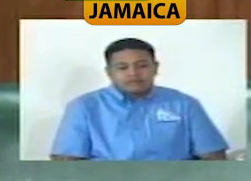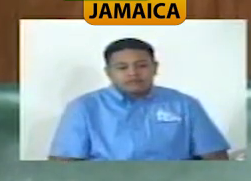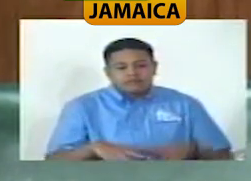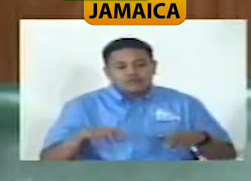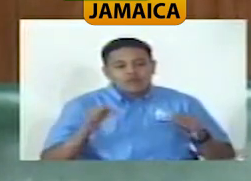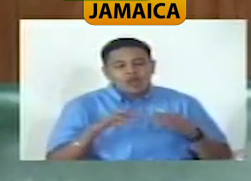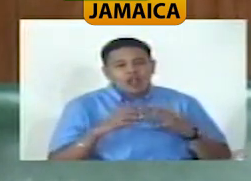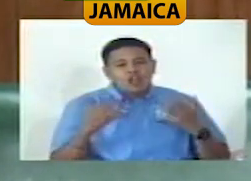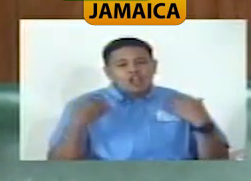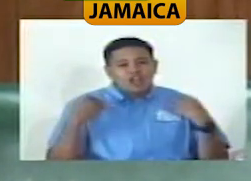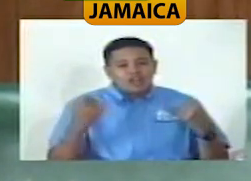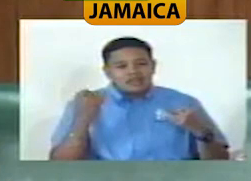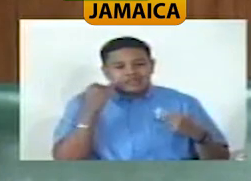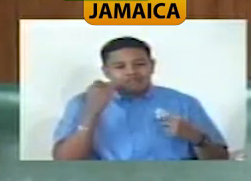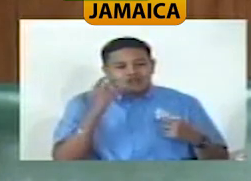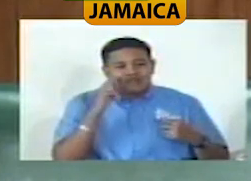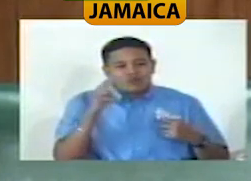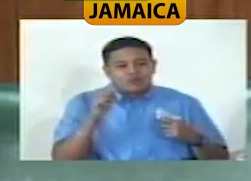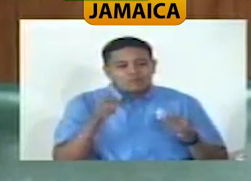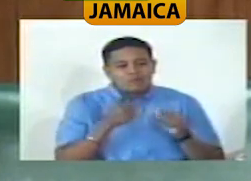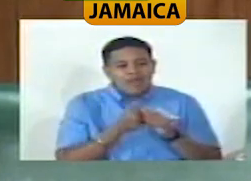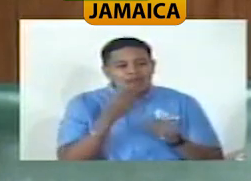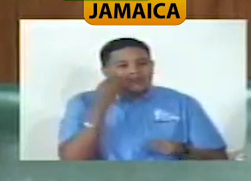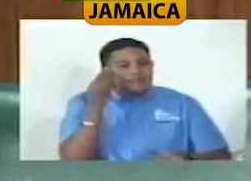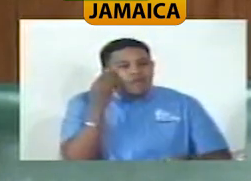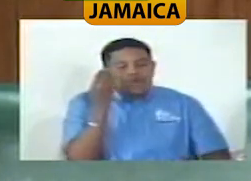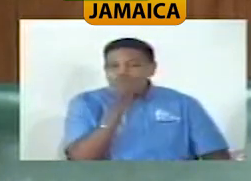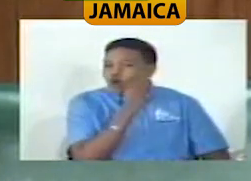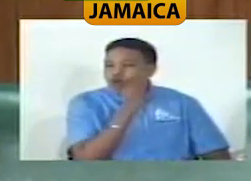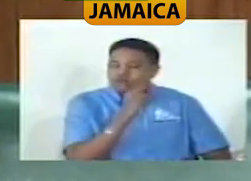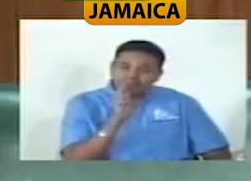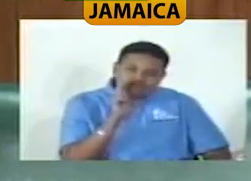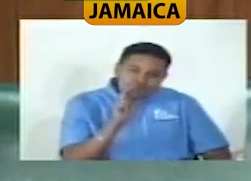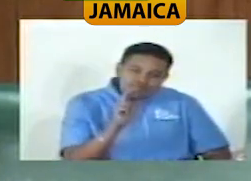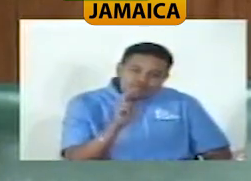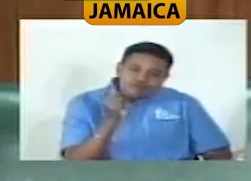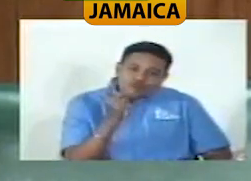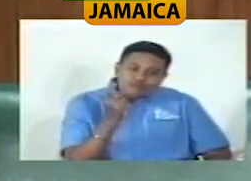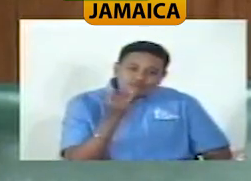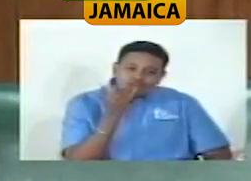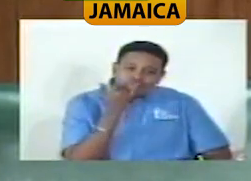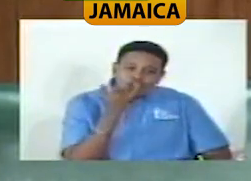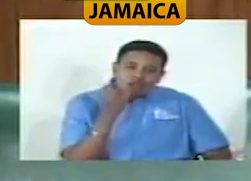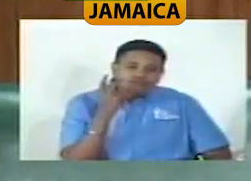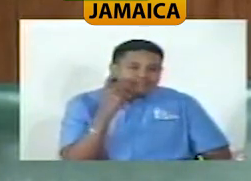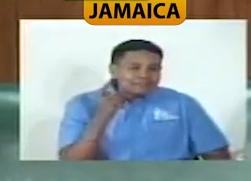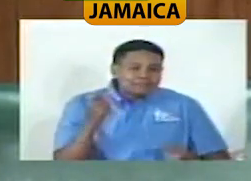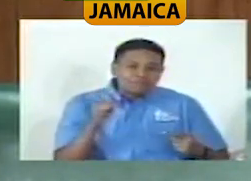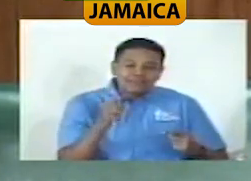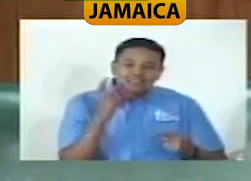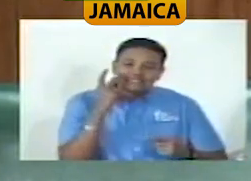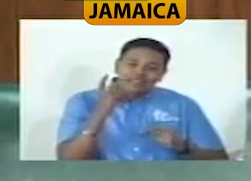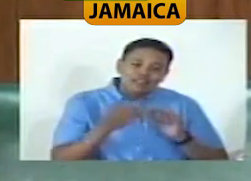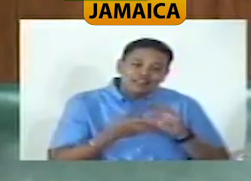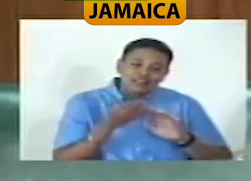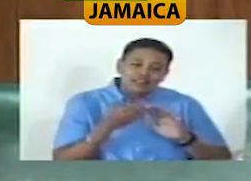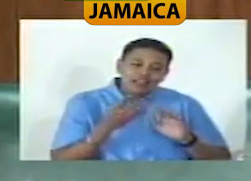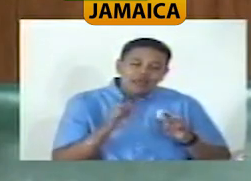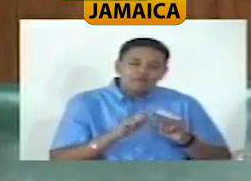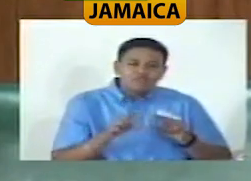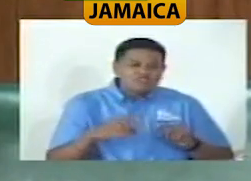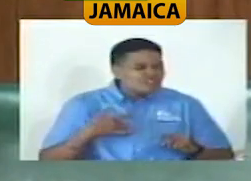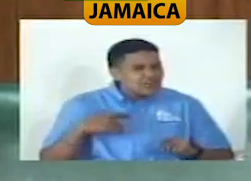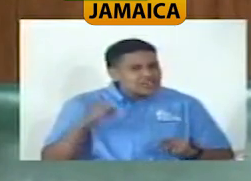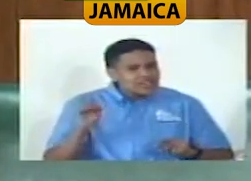If you look behind the makeup, you could see that she was in physical pain. But she felt